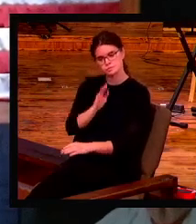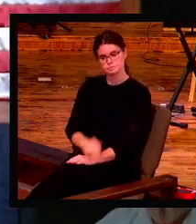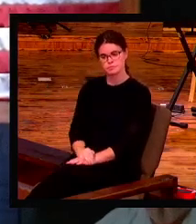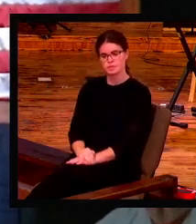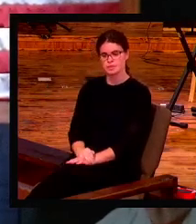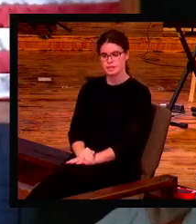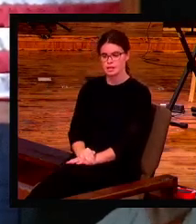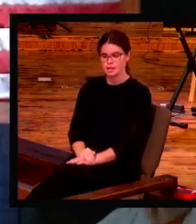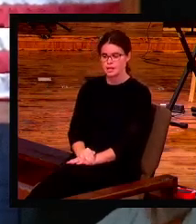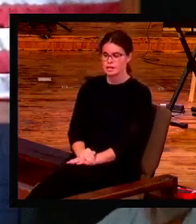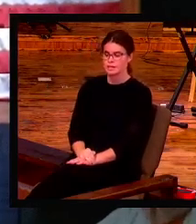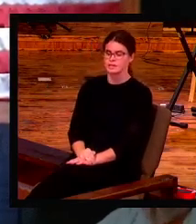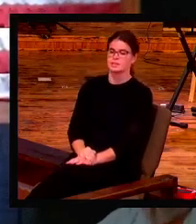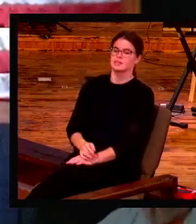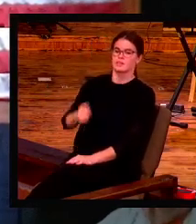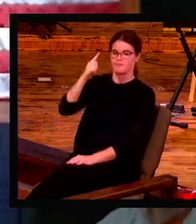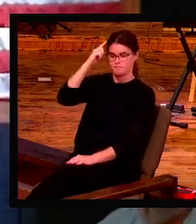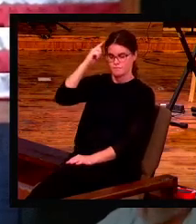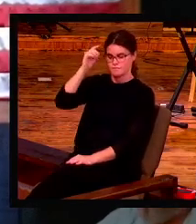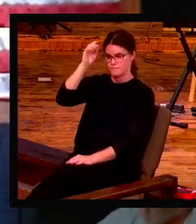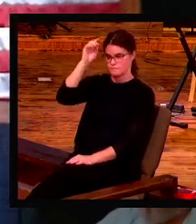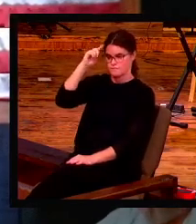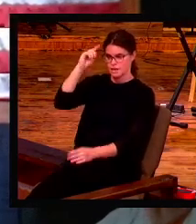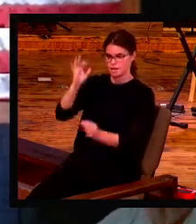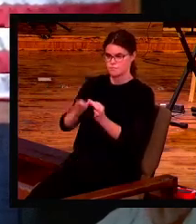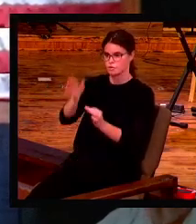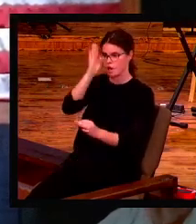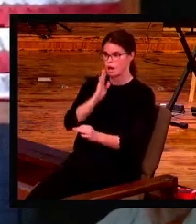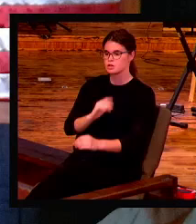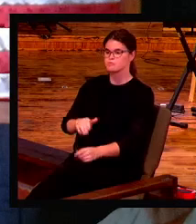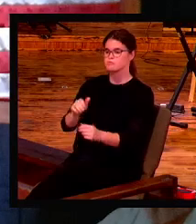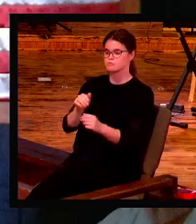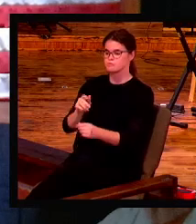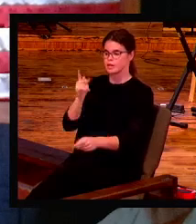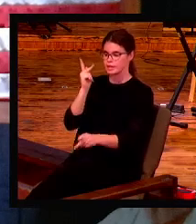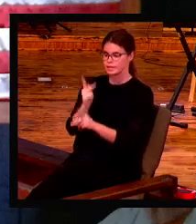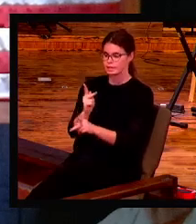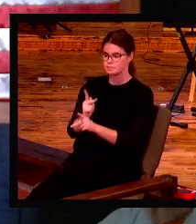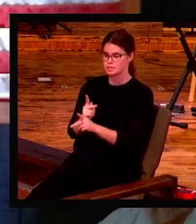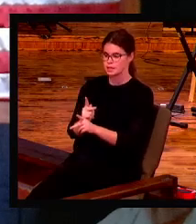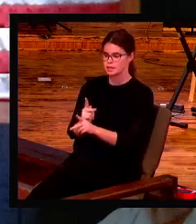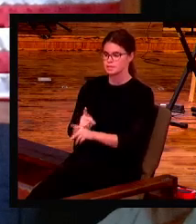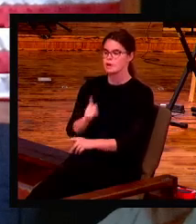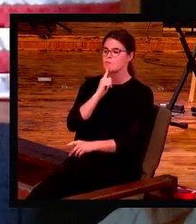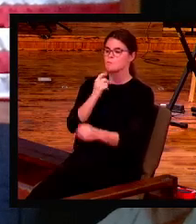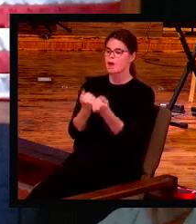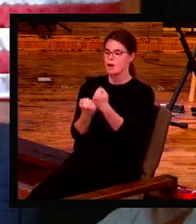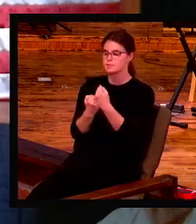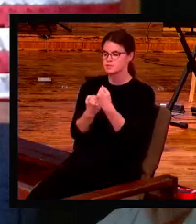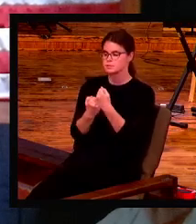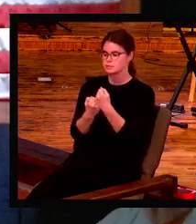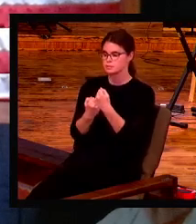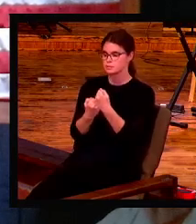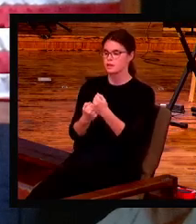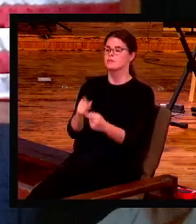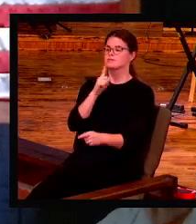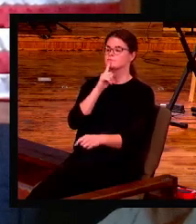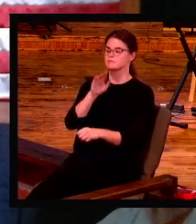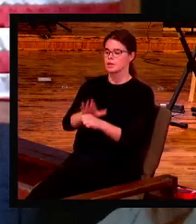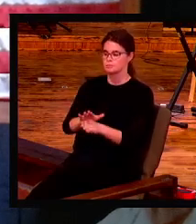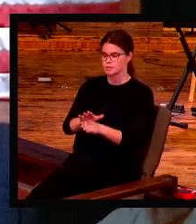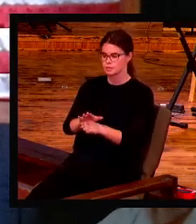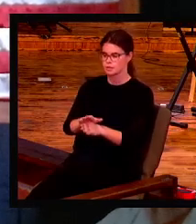keeps his covenant for 1,000 generations and lavishes his unfailing love on those who love him and obey